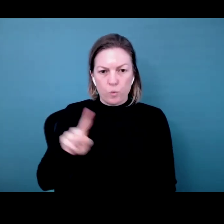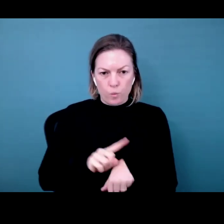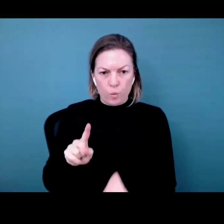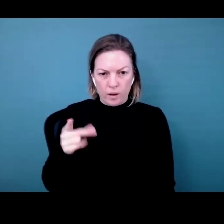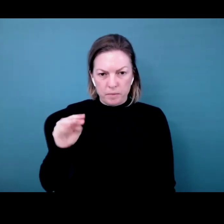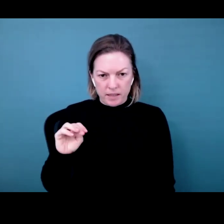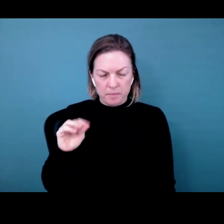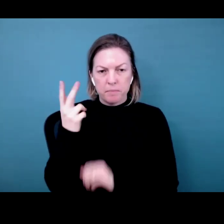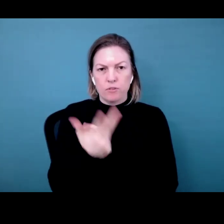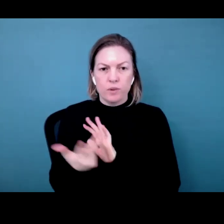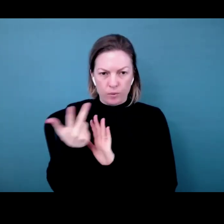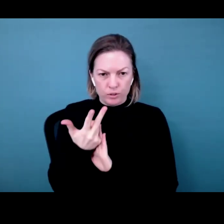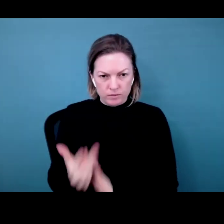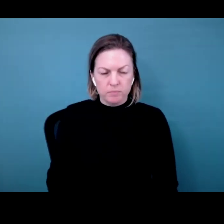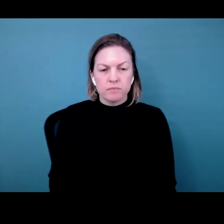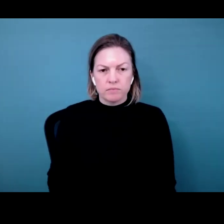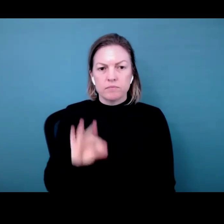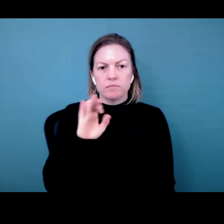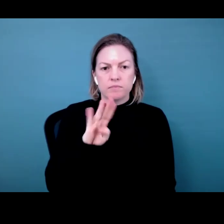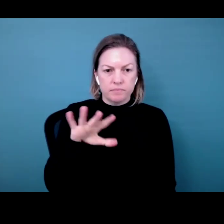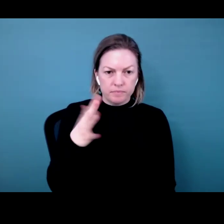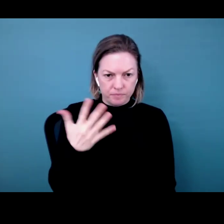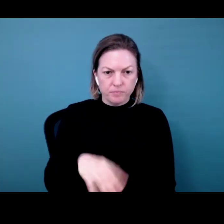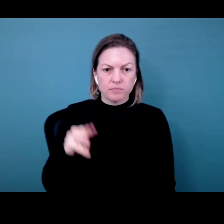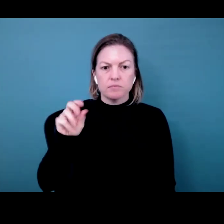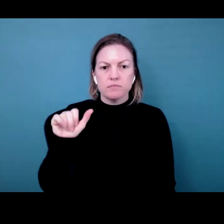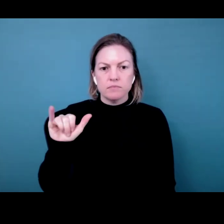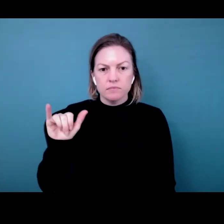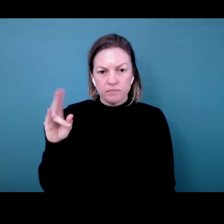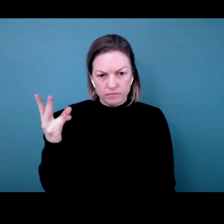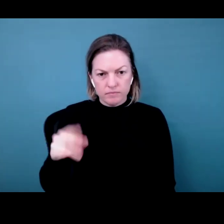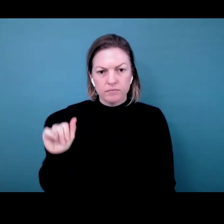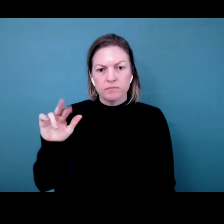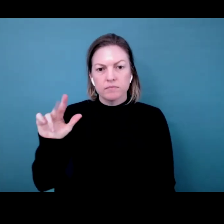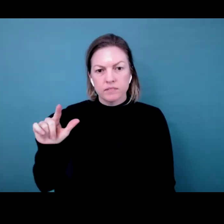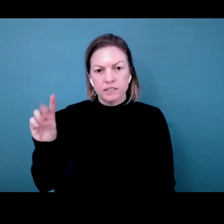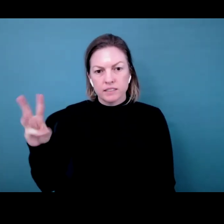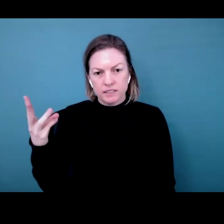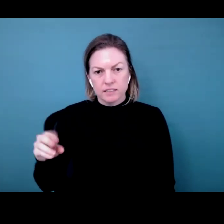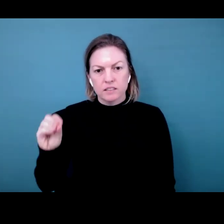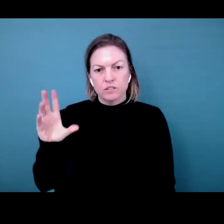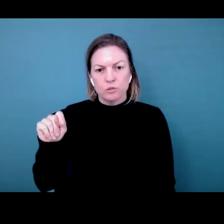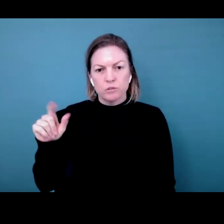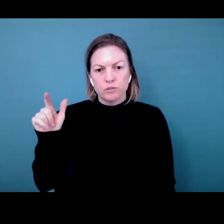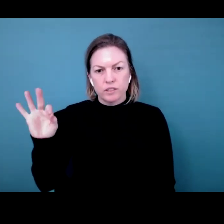going to be 3 hours. February 5th, May 7th, August 6th, October